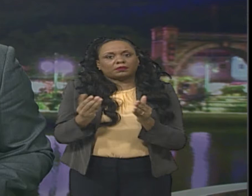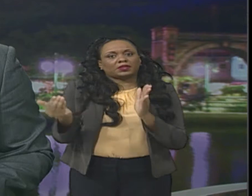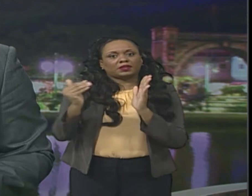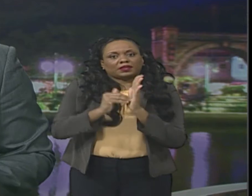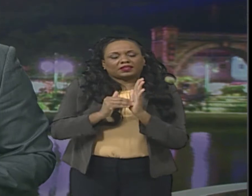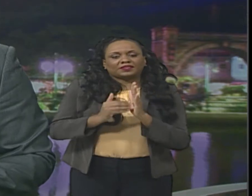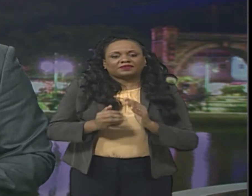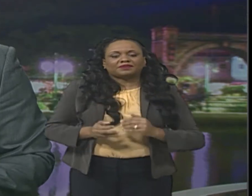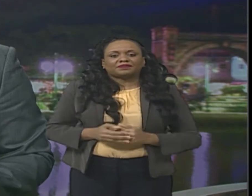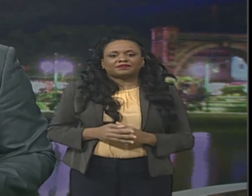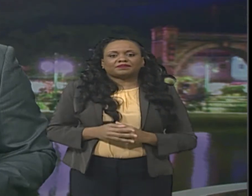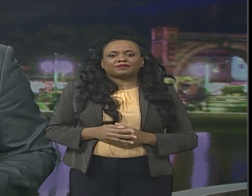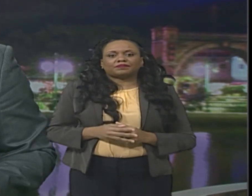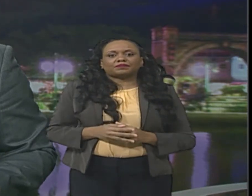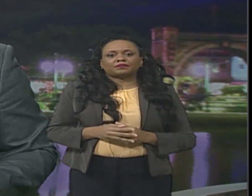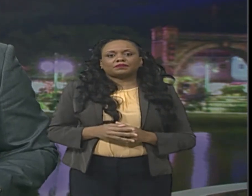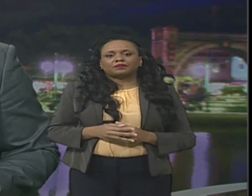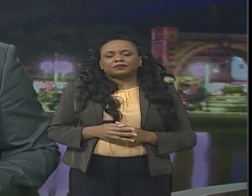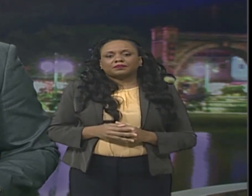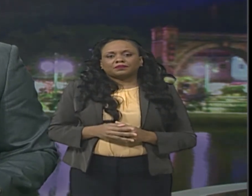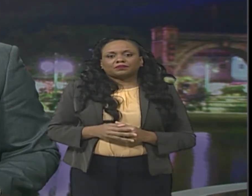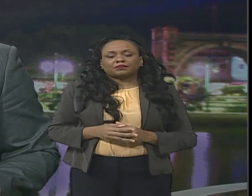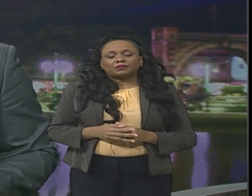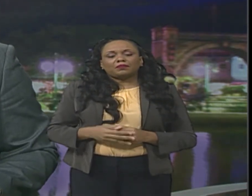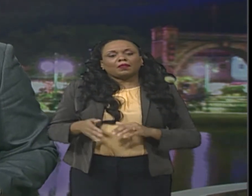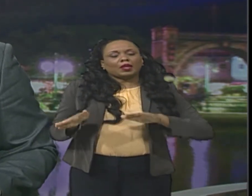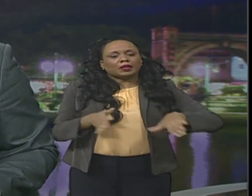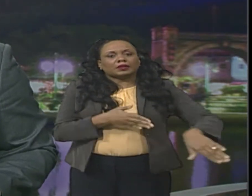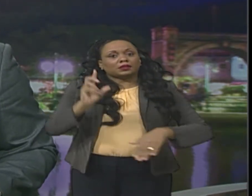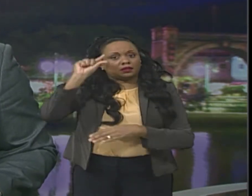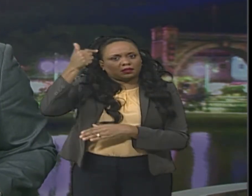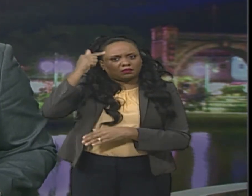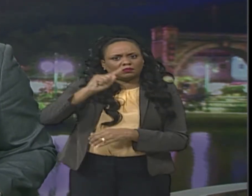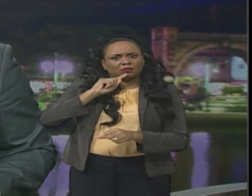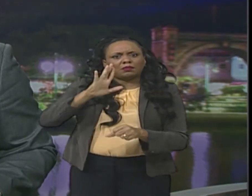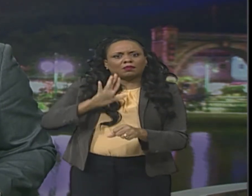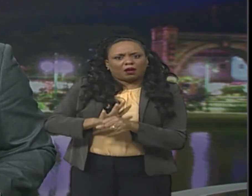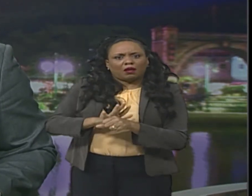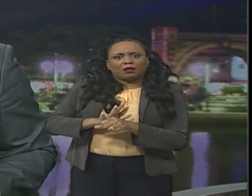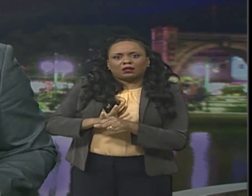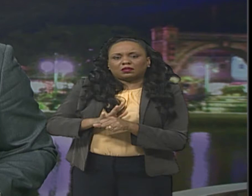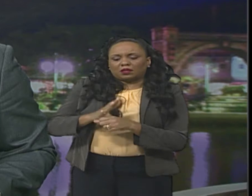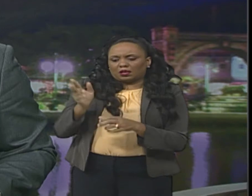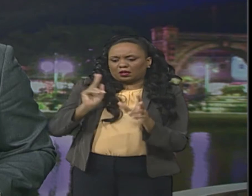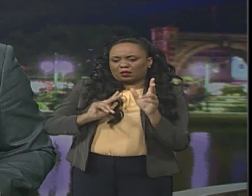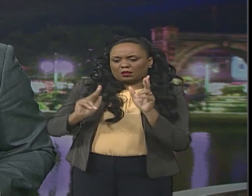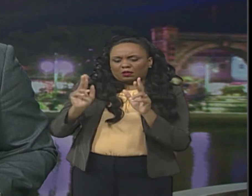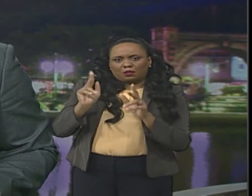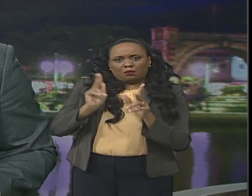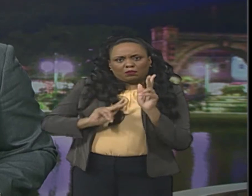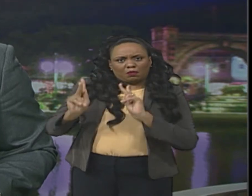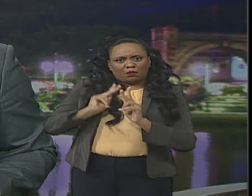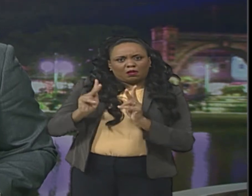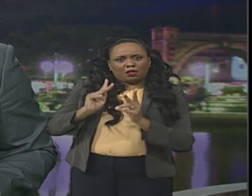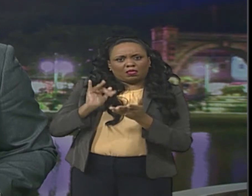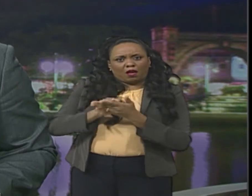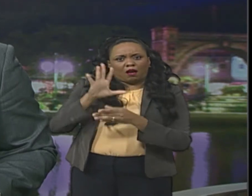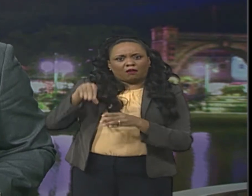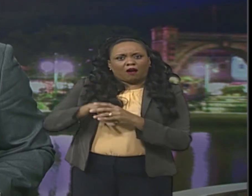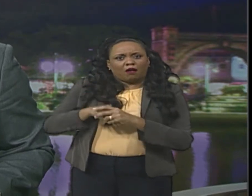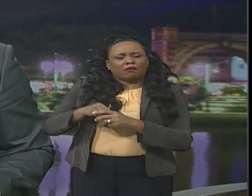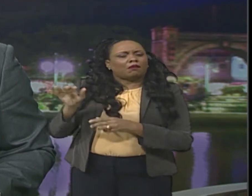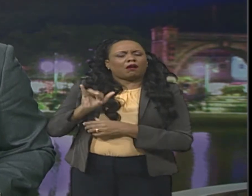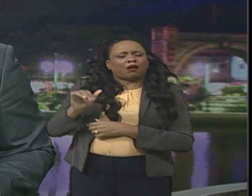sides meet again. In other news, government is promising to stamp out corruption by public officials with its